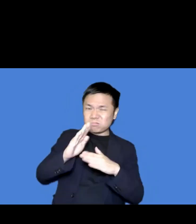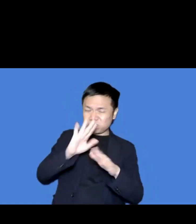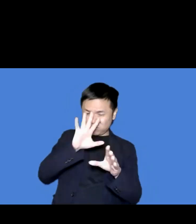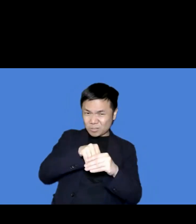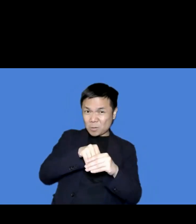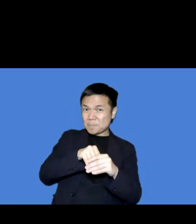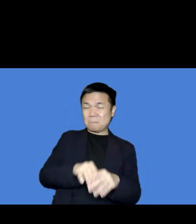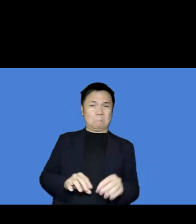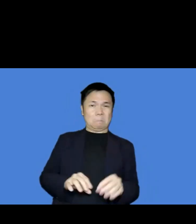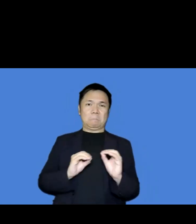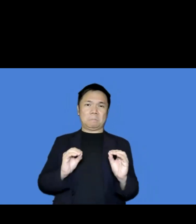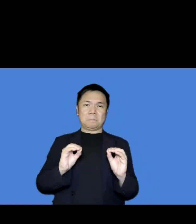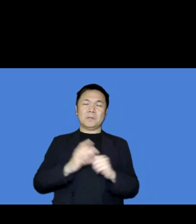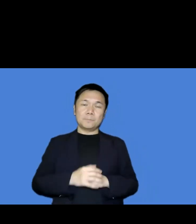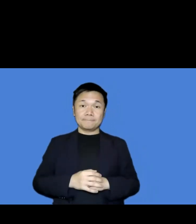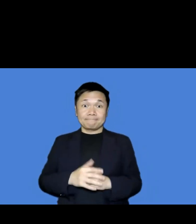at anymore. That's why